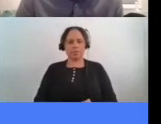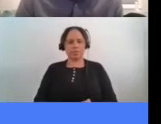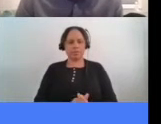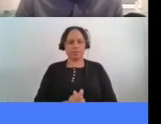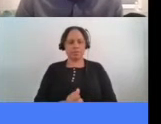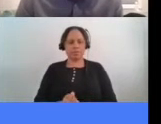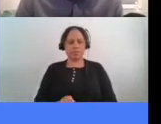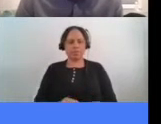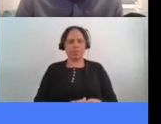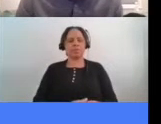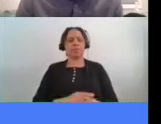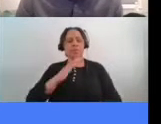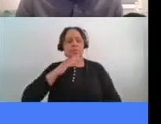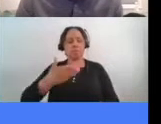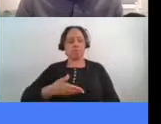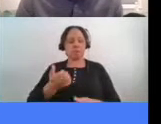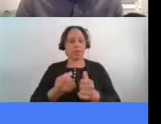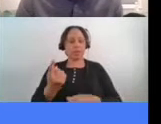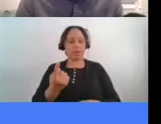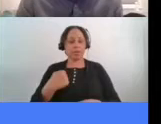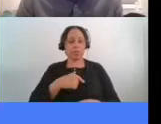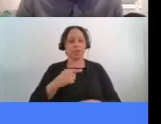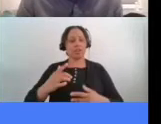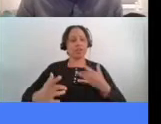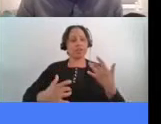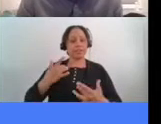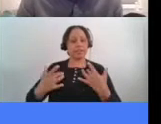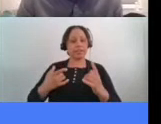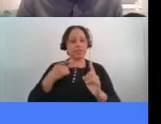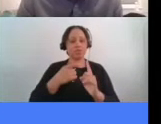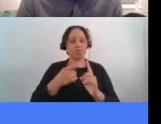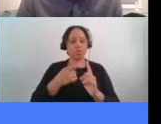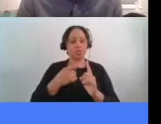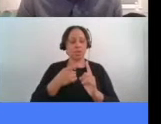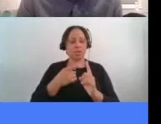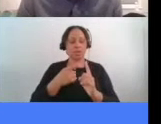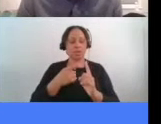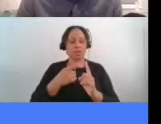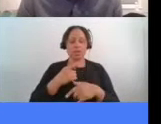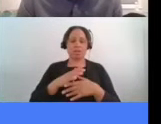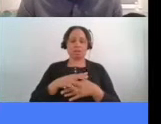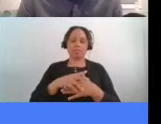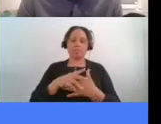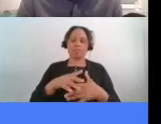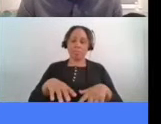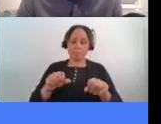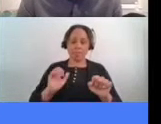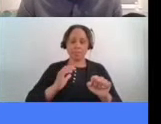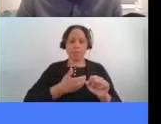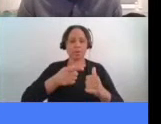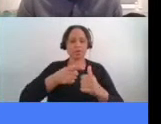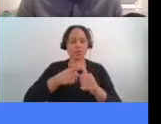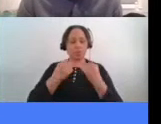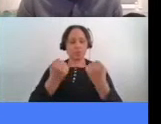All right, welcome everybody. We're excited to host our very first webinar from the MCC Health and Awareness